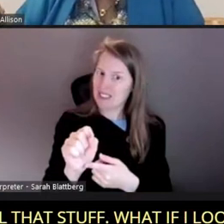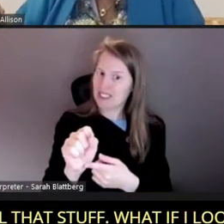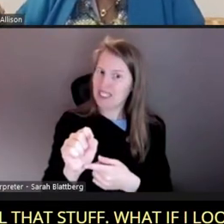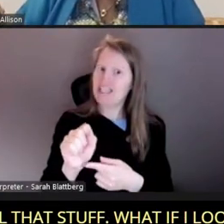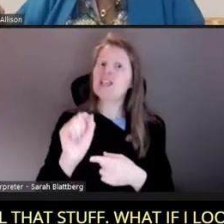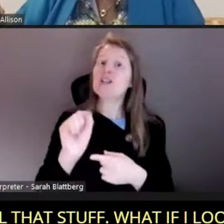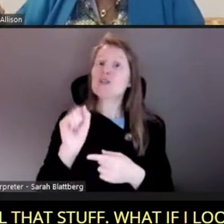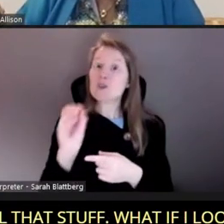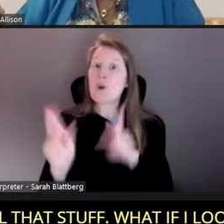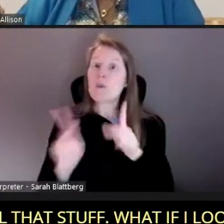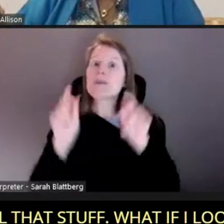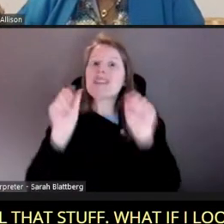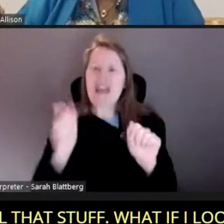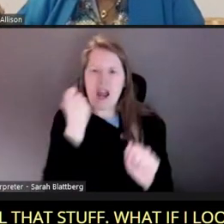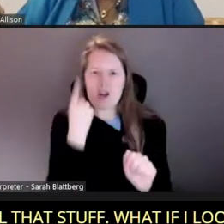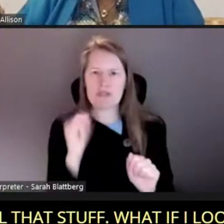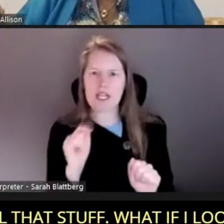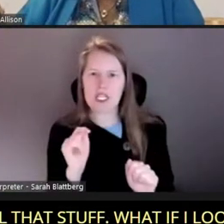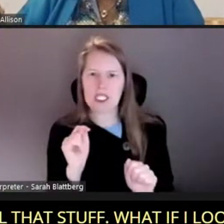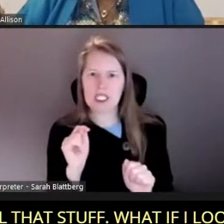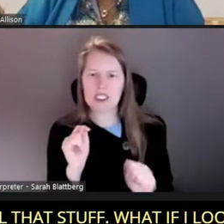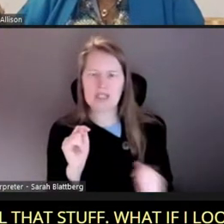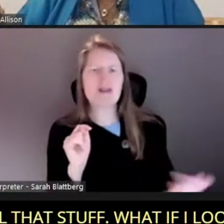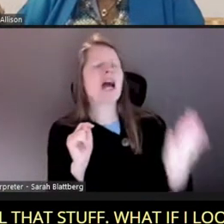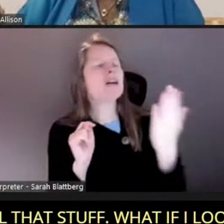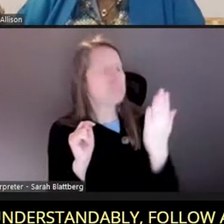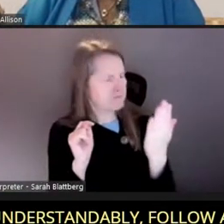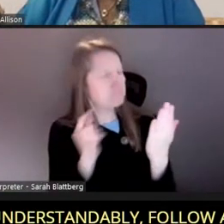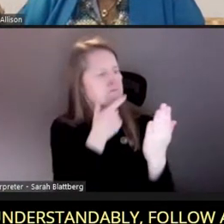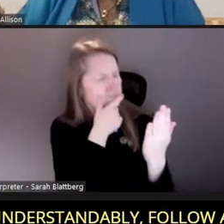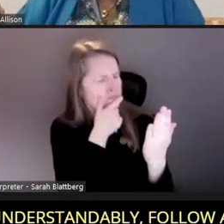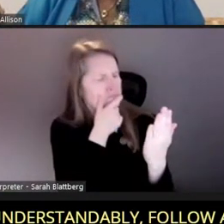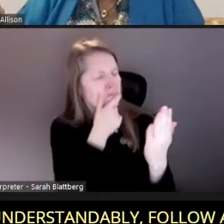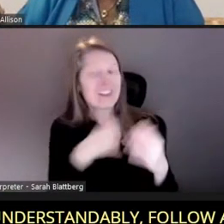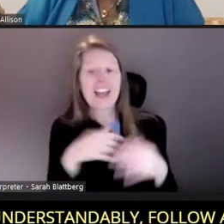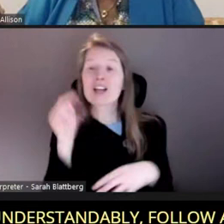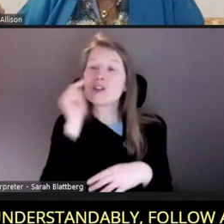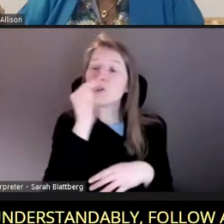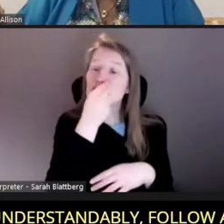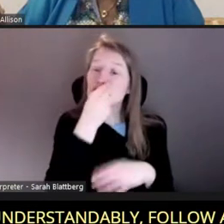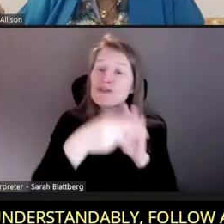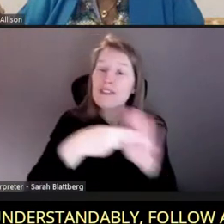actually digest this. And if I look at, you know, a nutritional